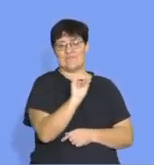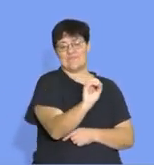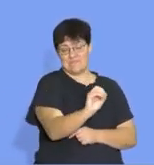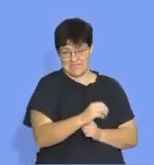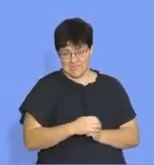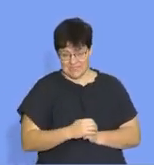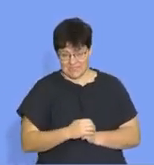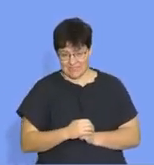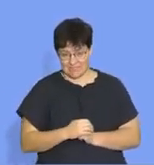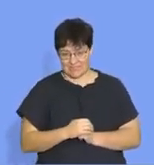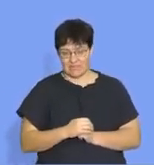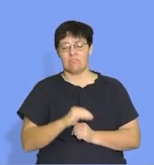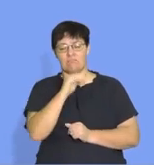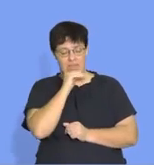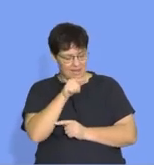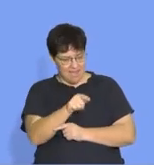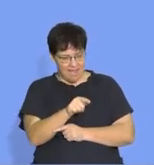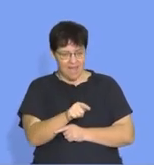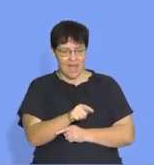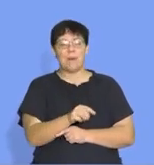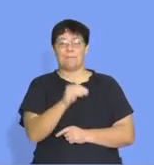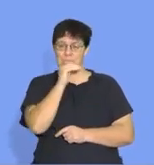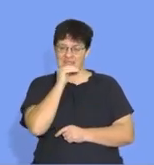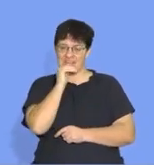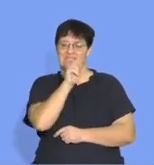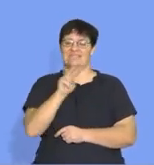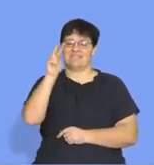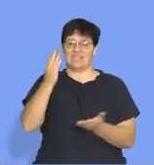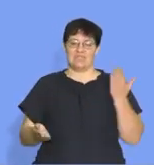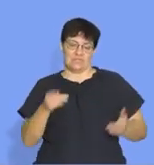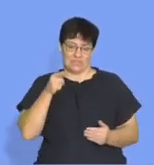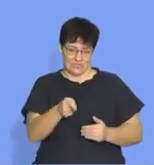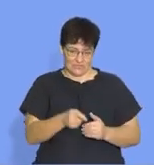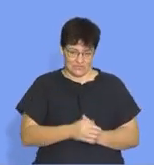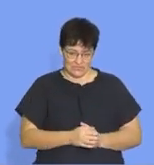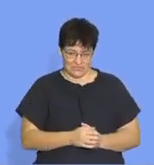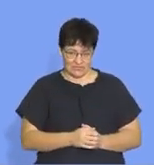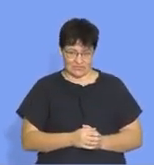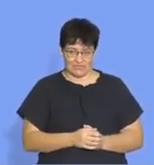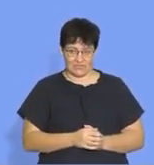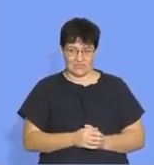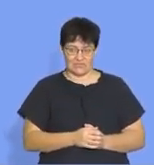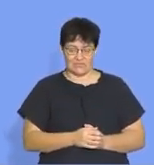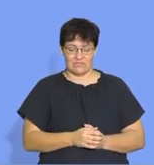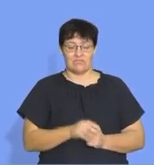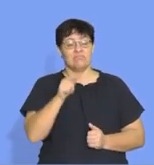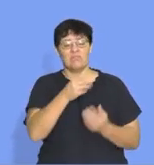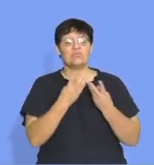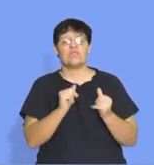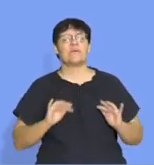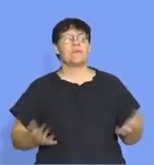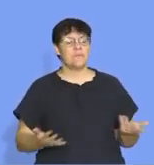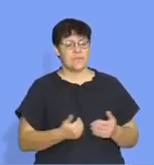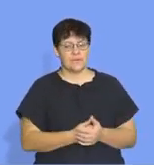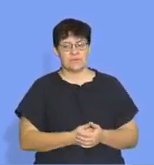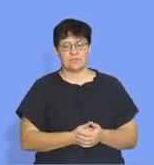there. And that's what I said was the definition of a quadratic equation. Now, to solve this, remember this is